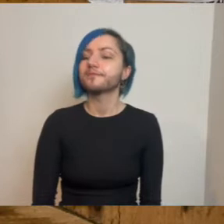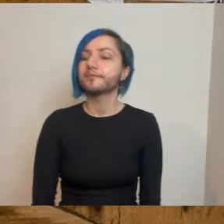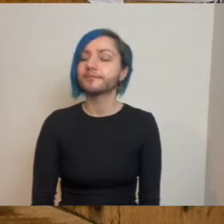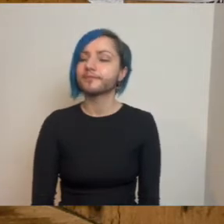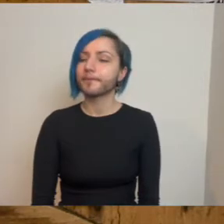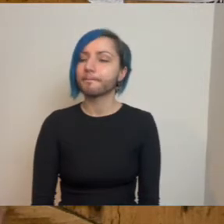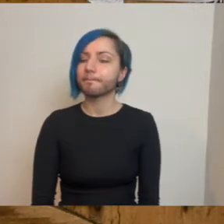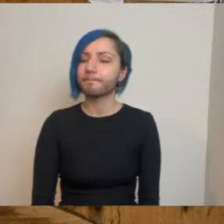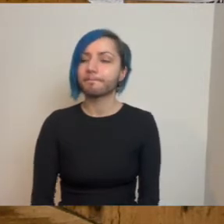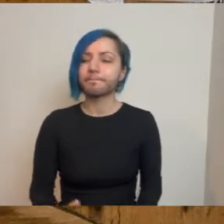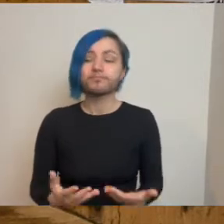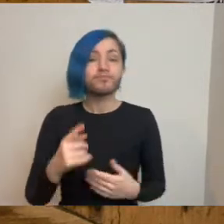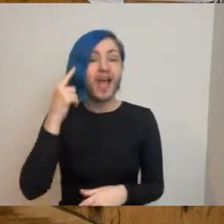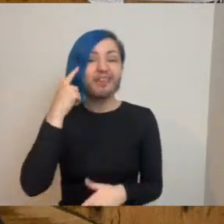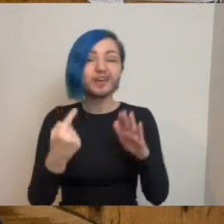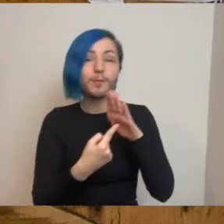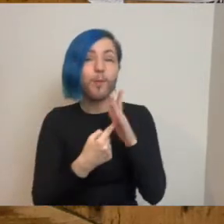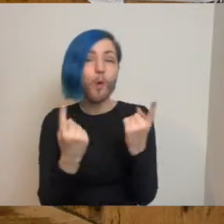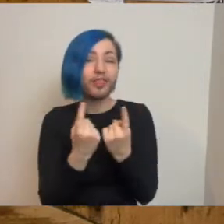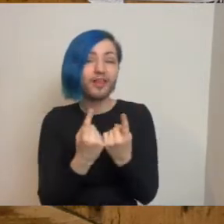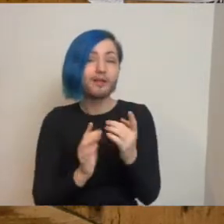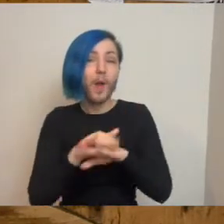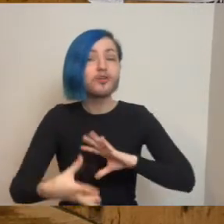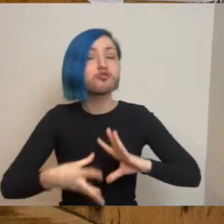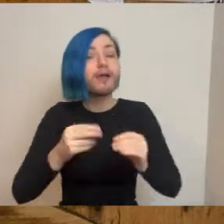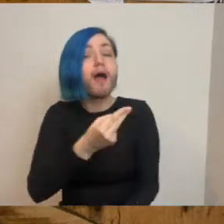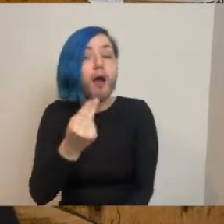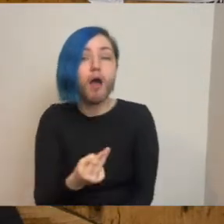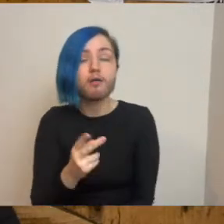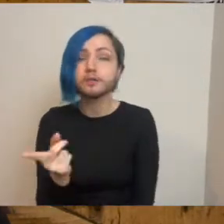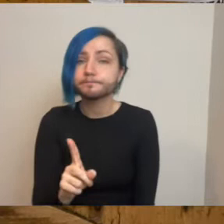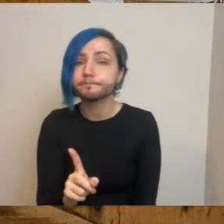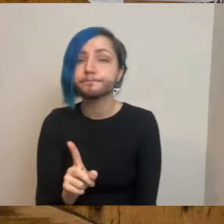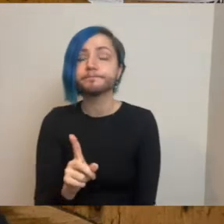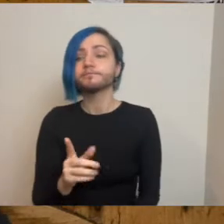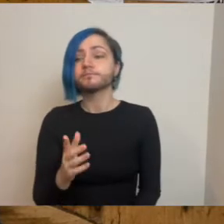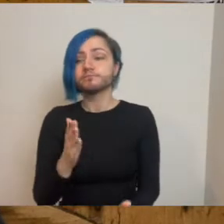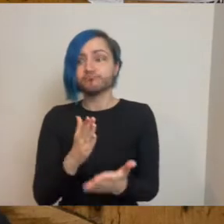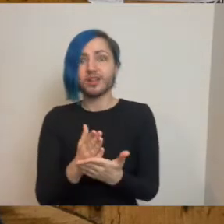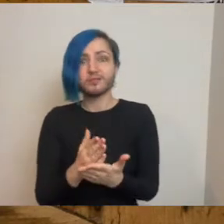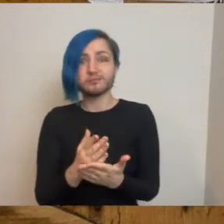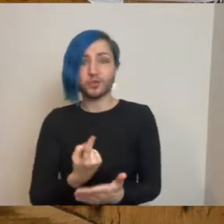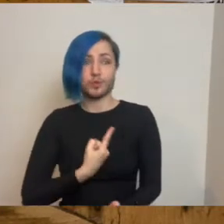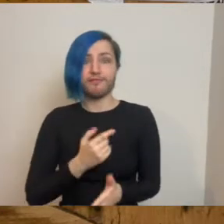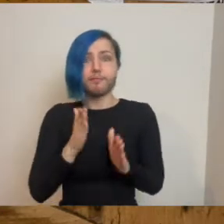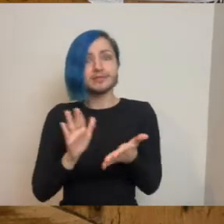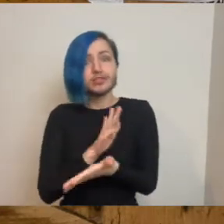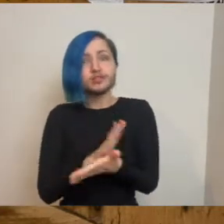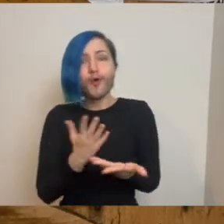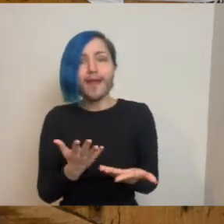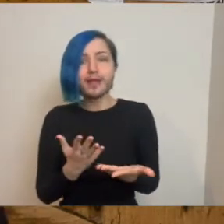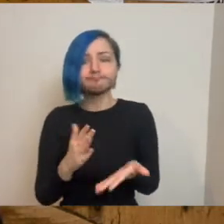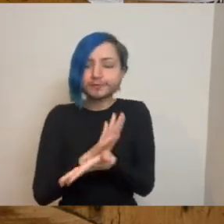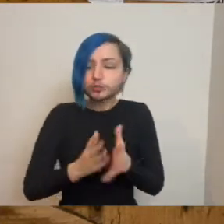So I think one of the key things about making artwork is that you enjoy it and you have fun doing